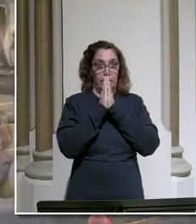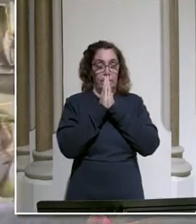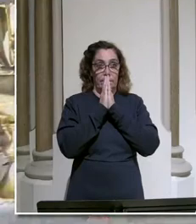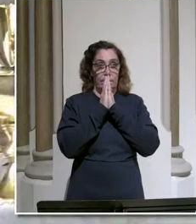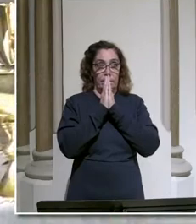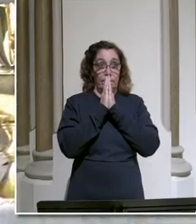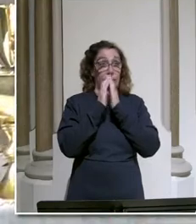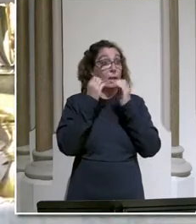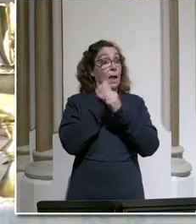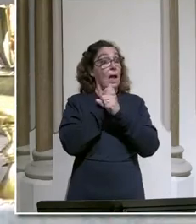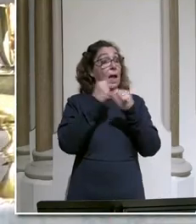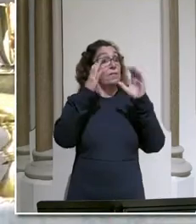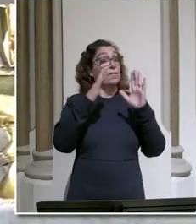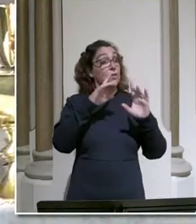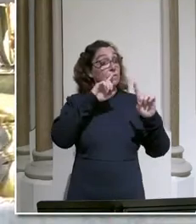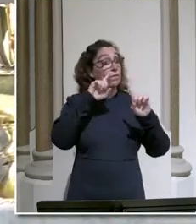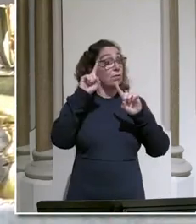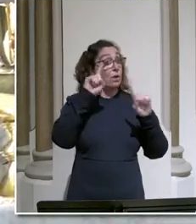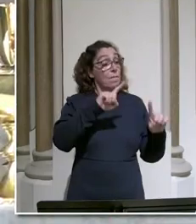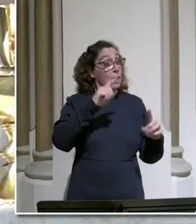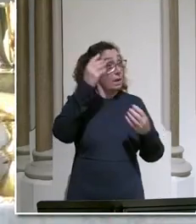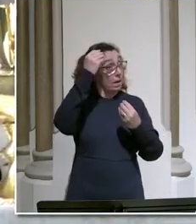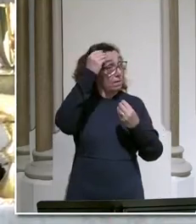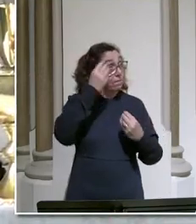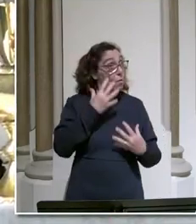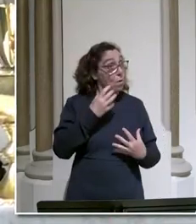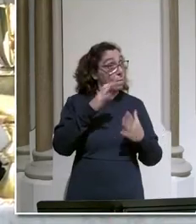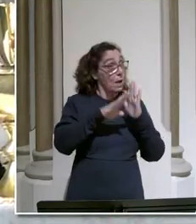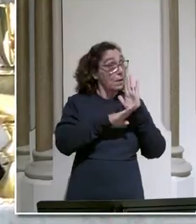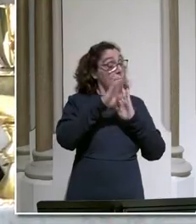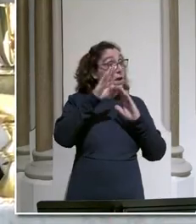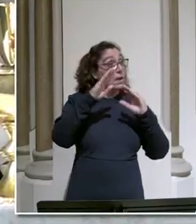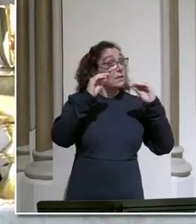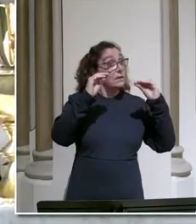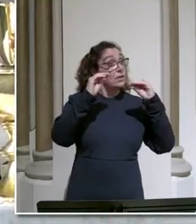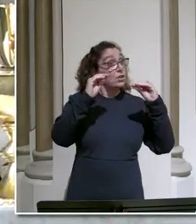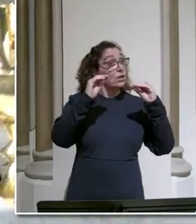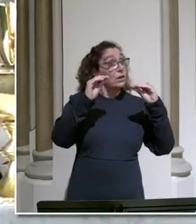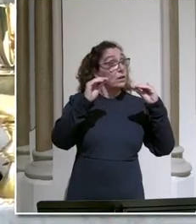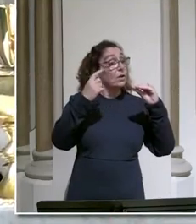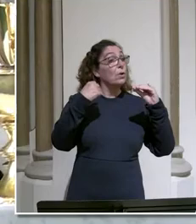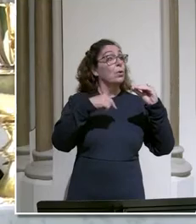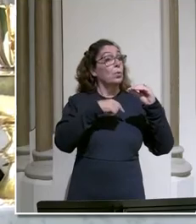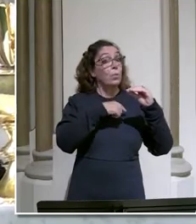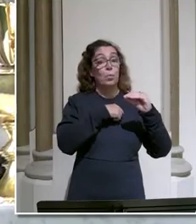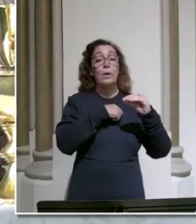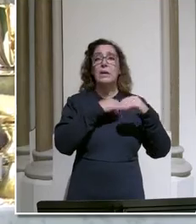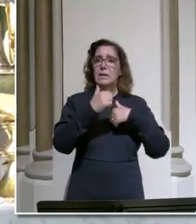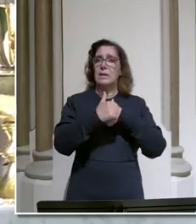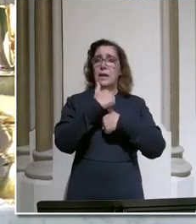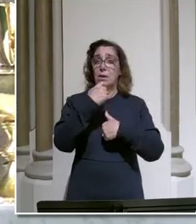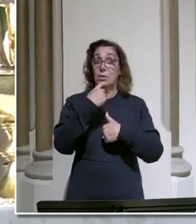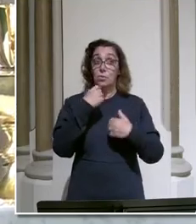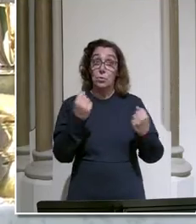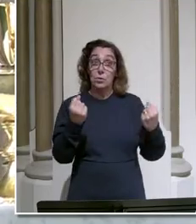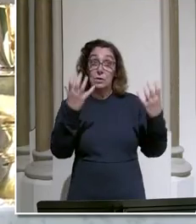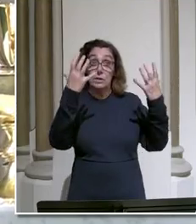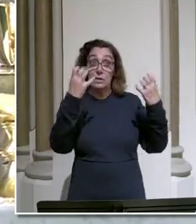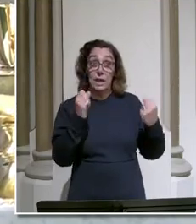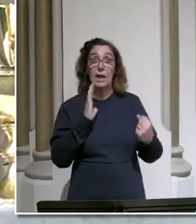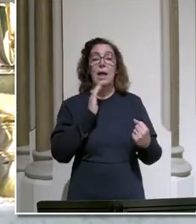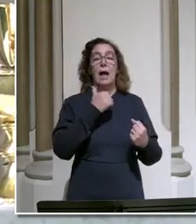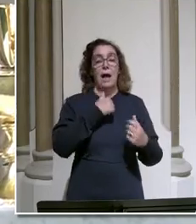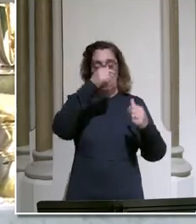At the Savior's command, and formed by divine teaching, we dare to say,